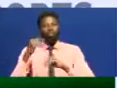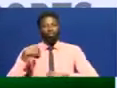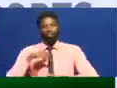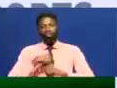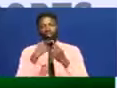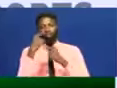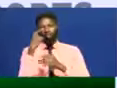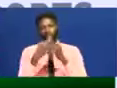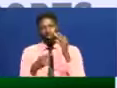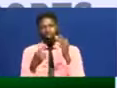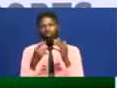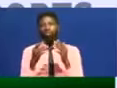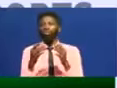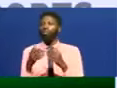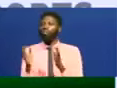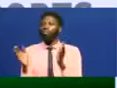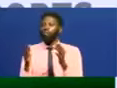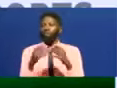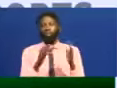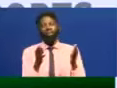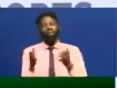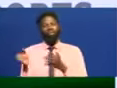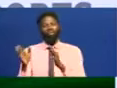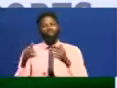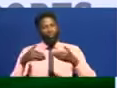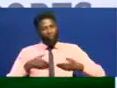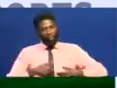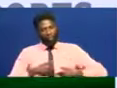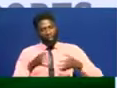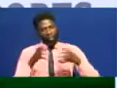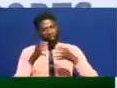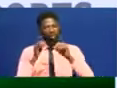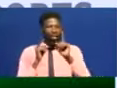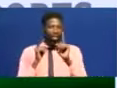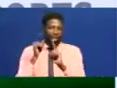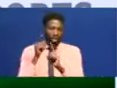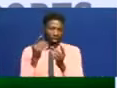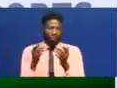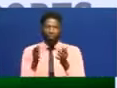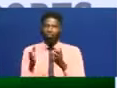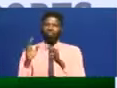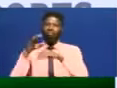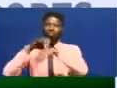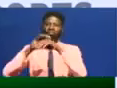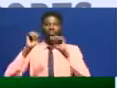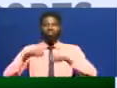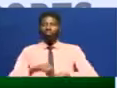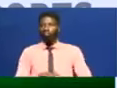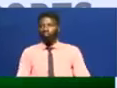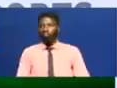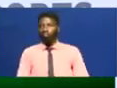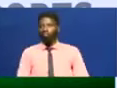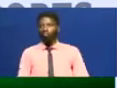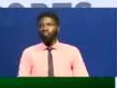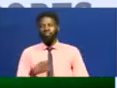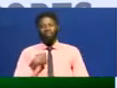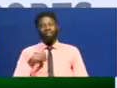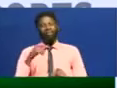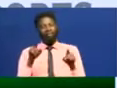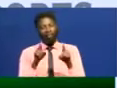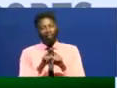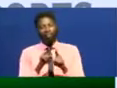of opportunity and pushing young people to take advantage of those opportunities. I have no